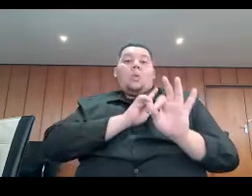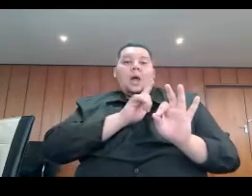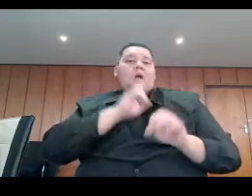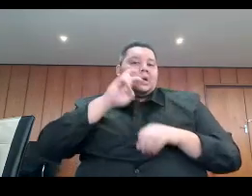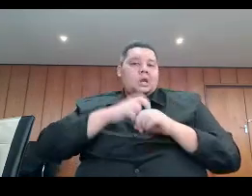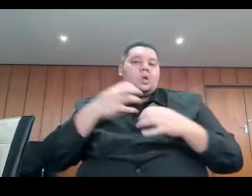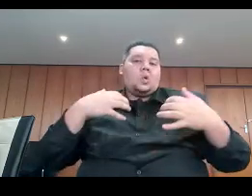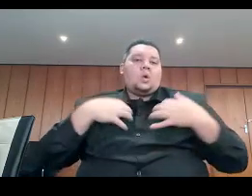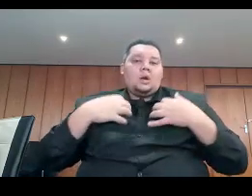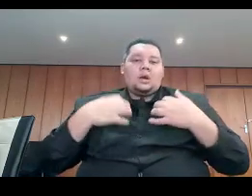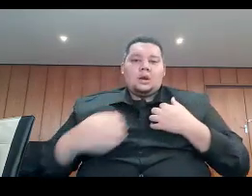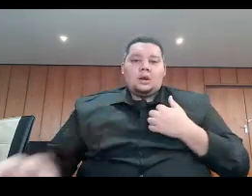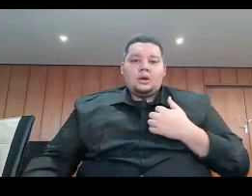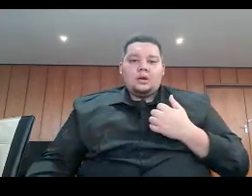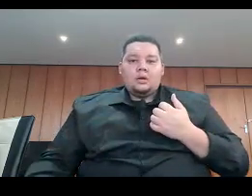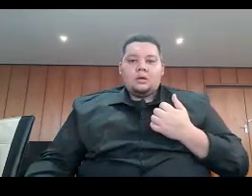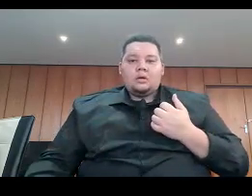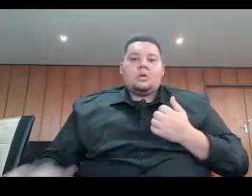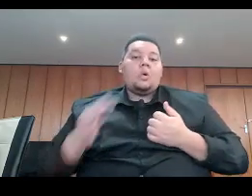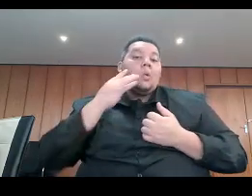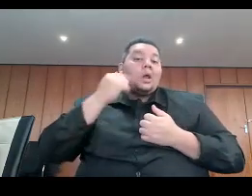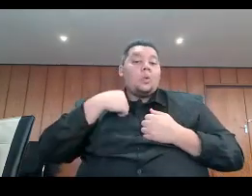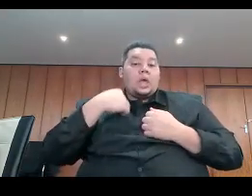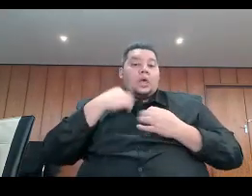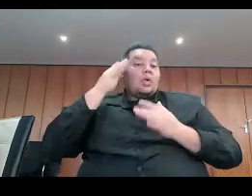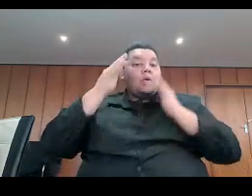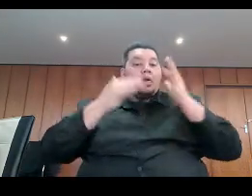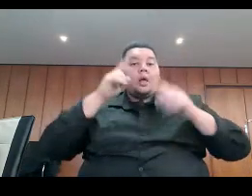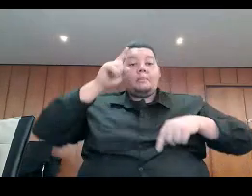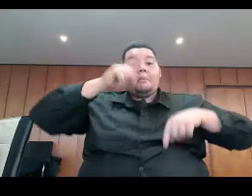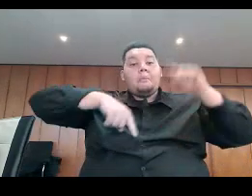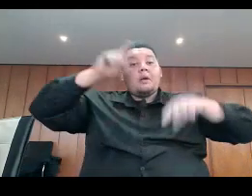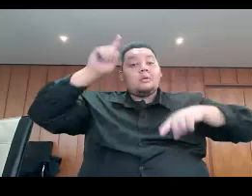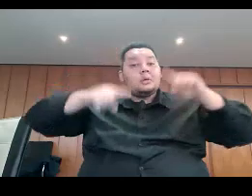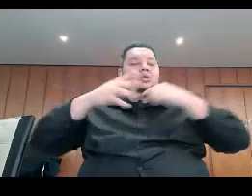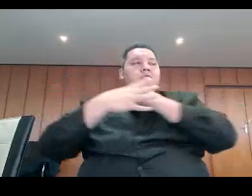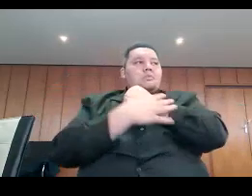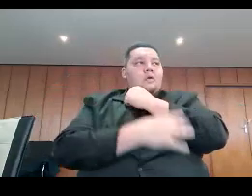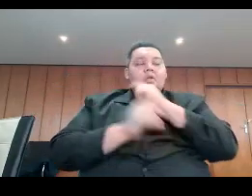worried. When we think about multidimensional poverty and disability